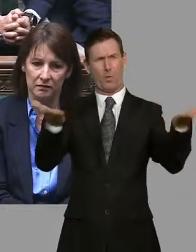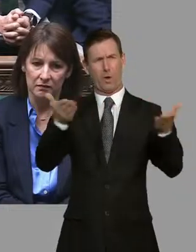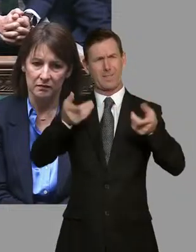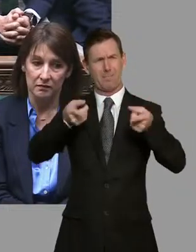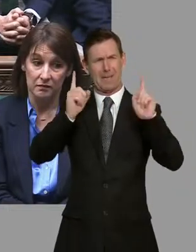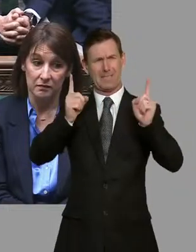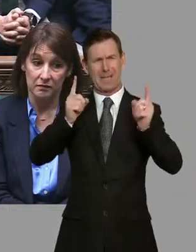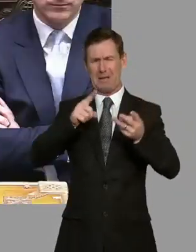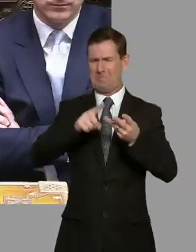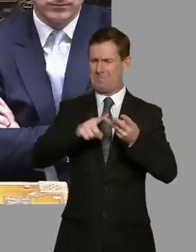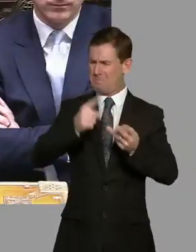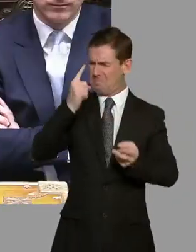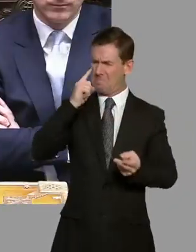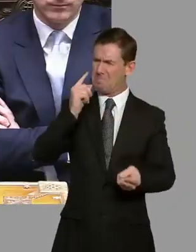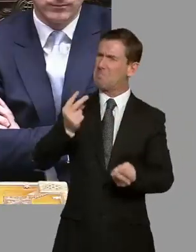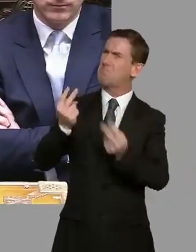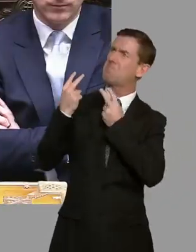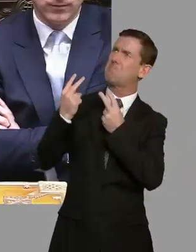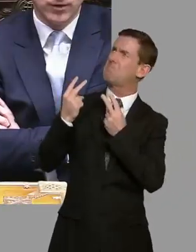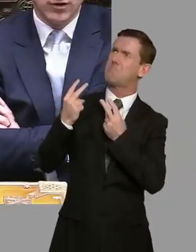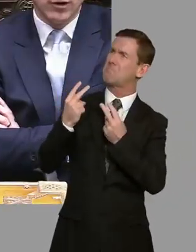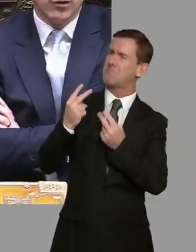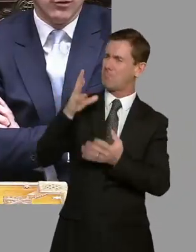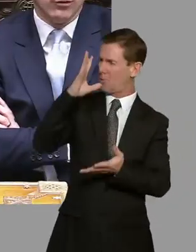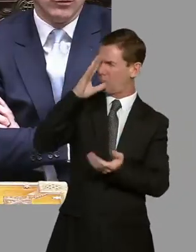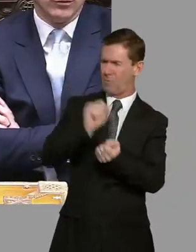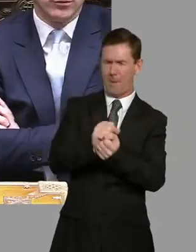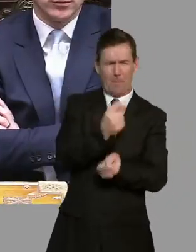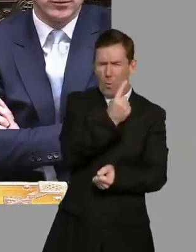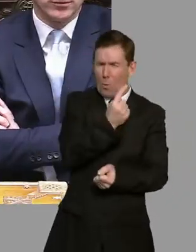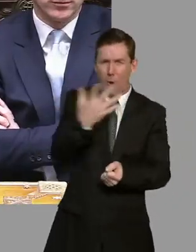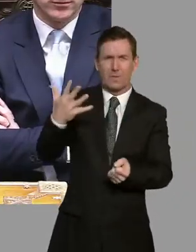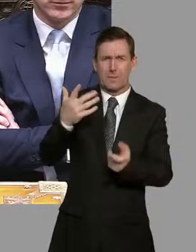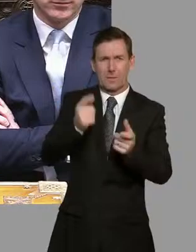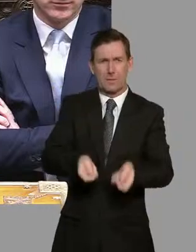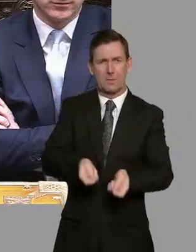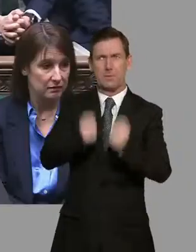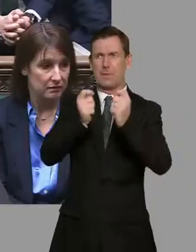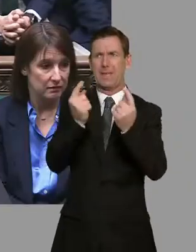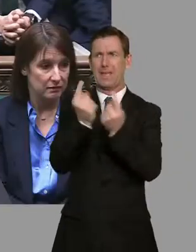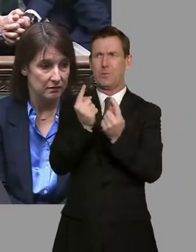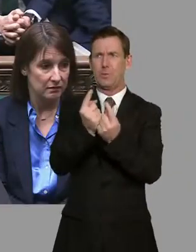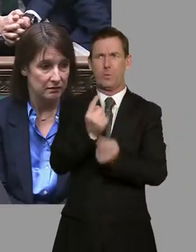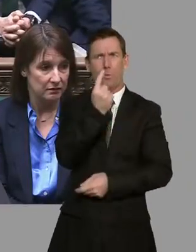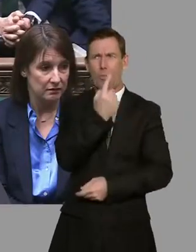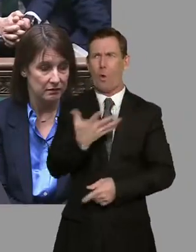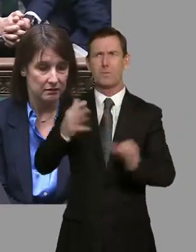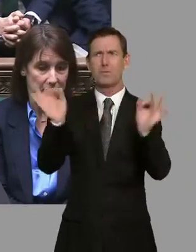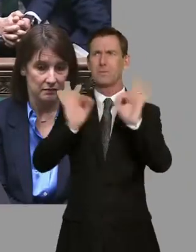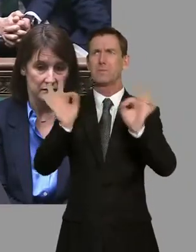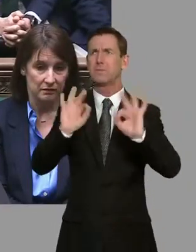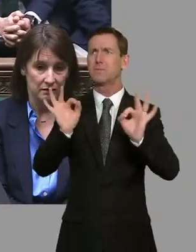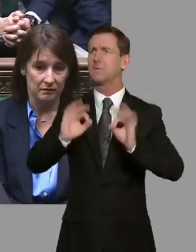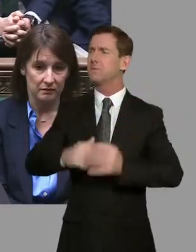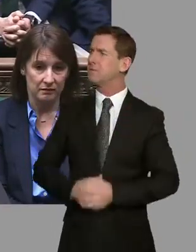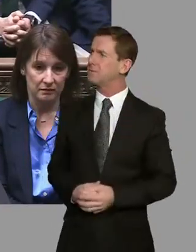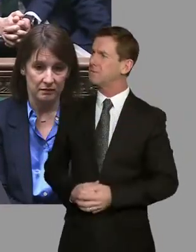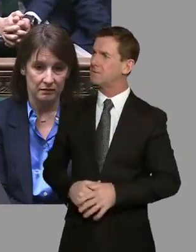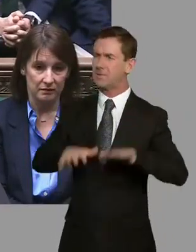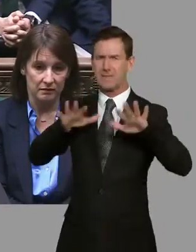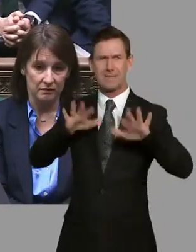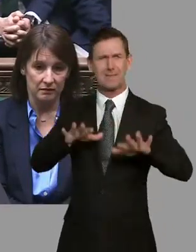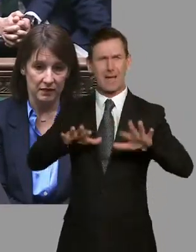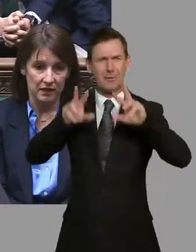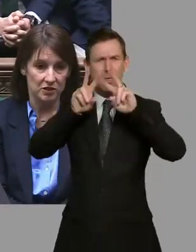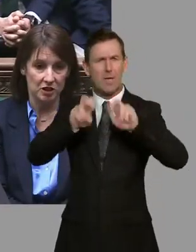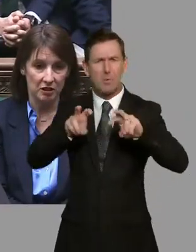issue in the House, once calling for a national inquiry. It's only in recent days she's jumped on the bandwagon.